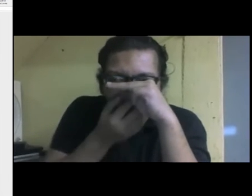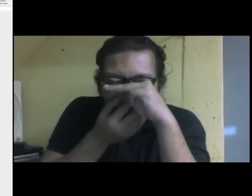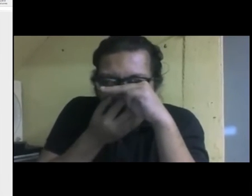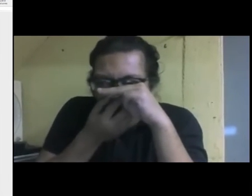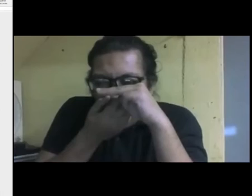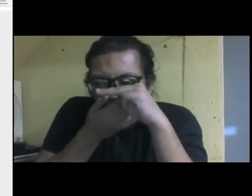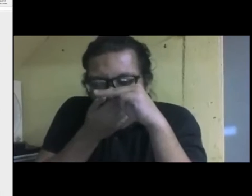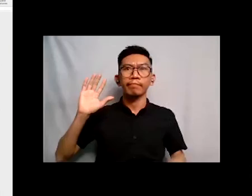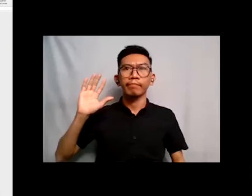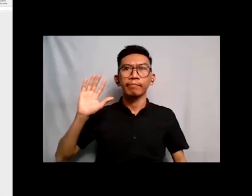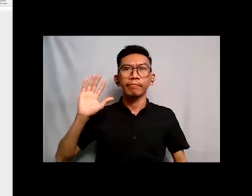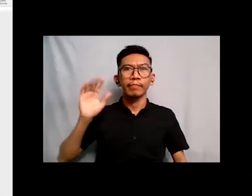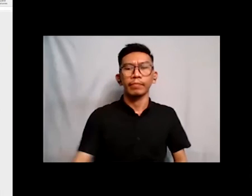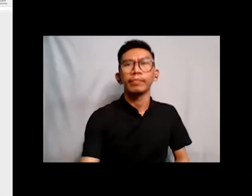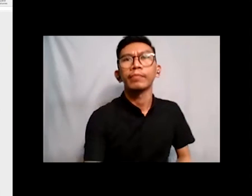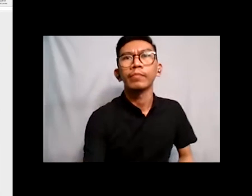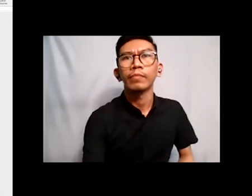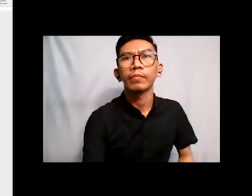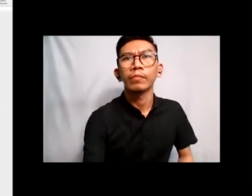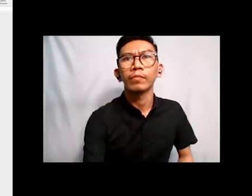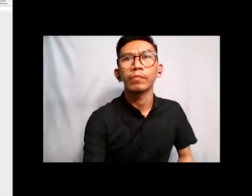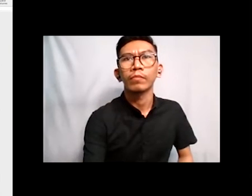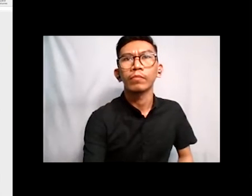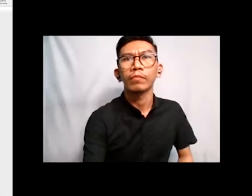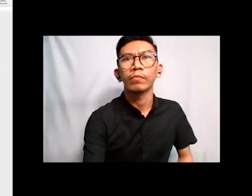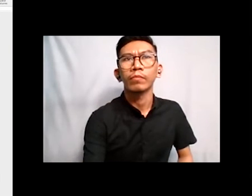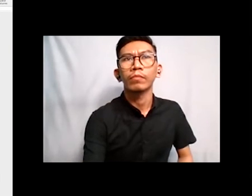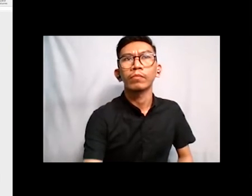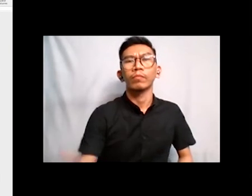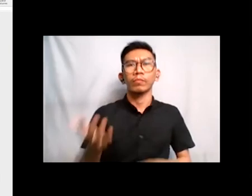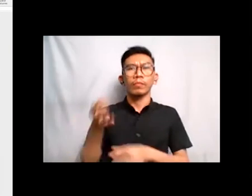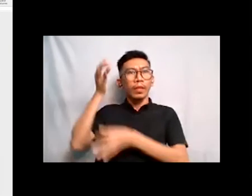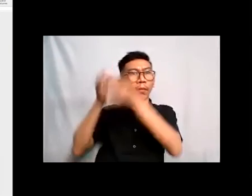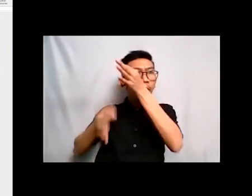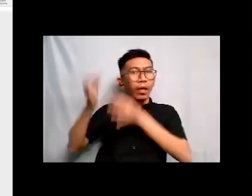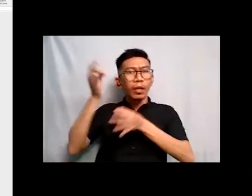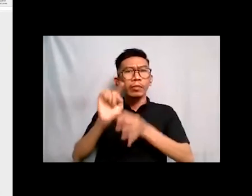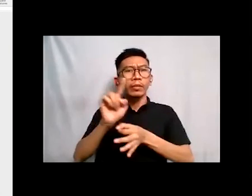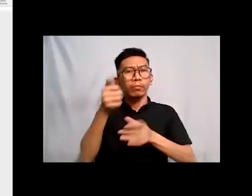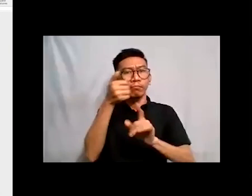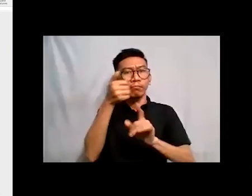did you want to put book first and then this after?